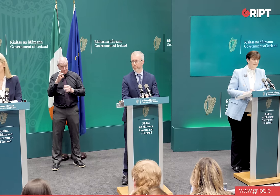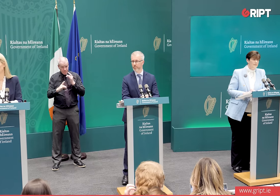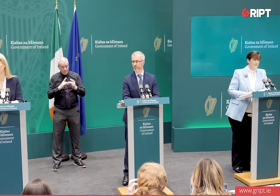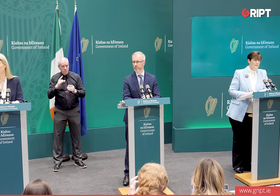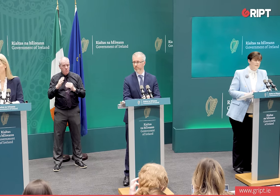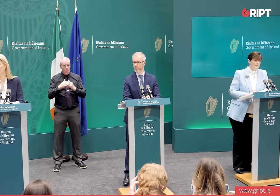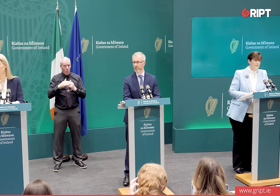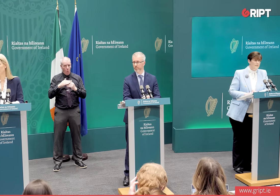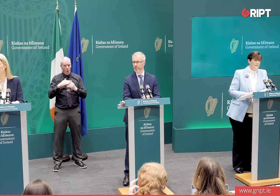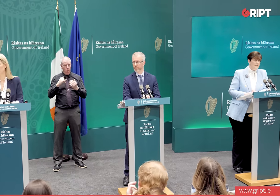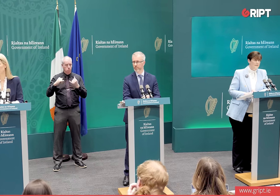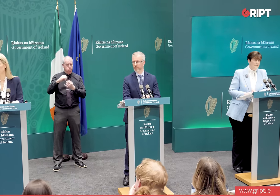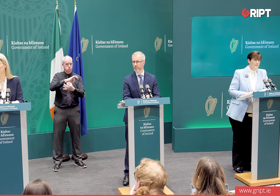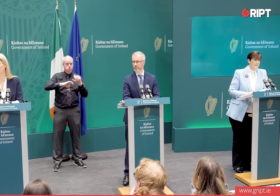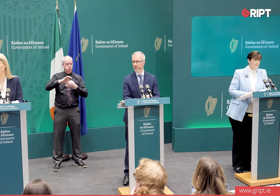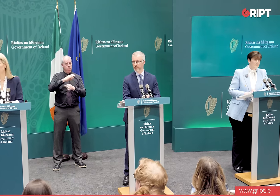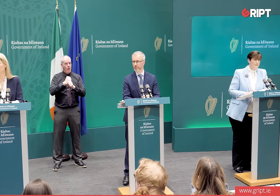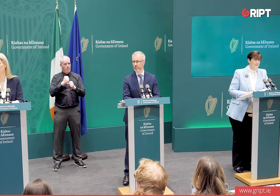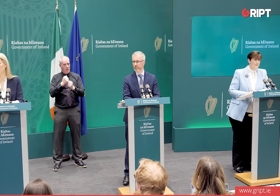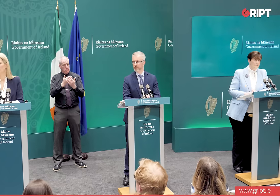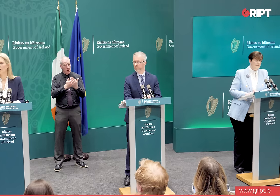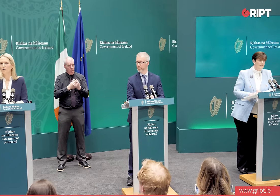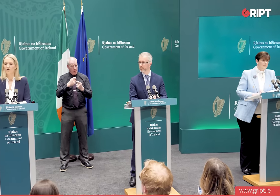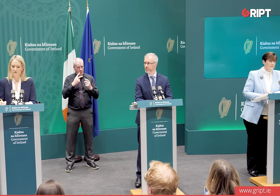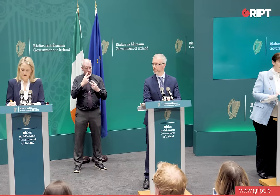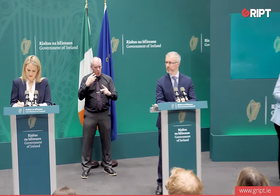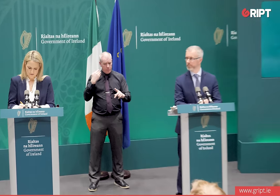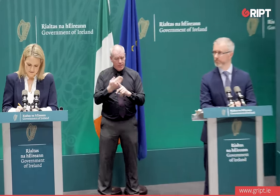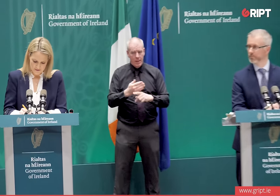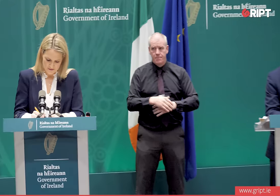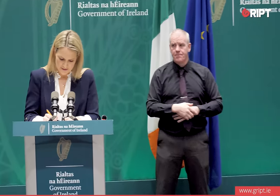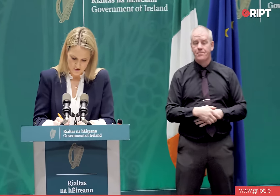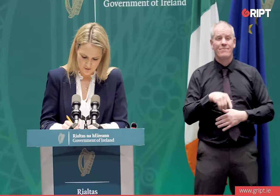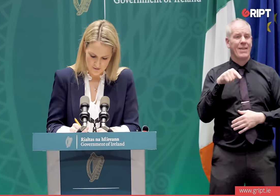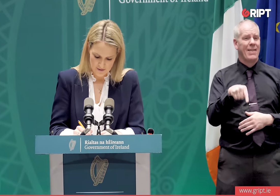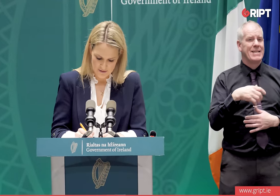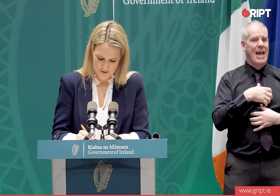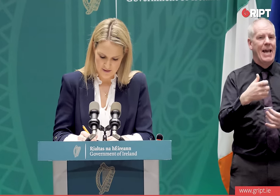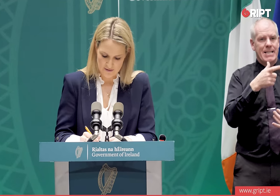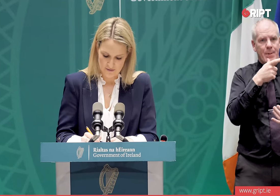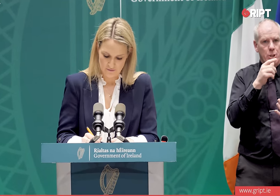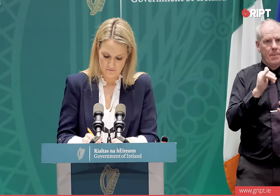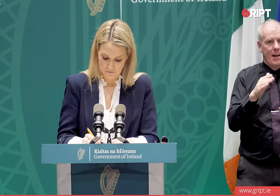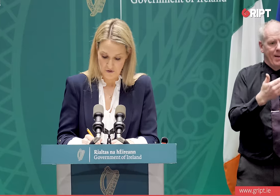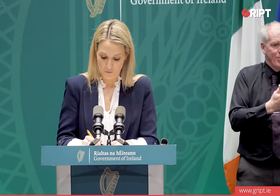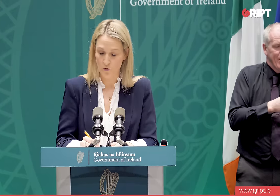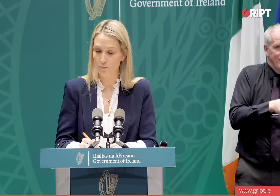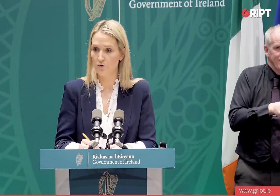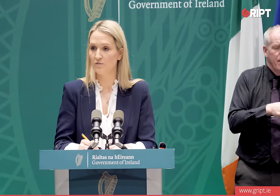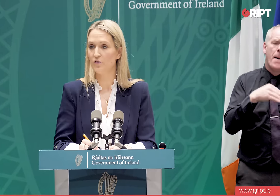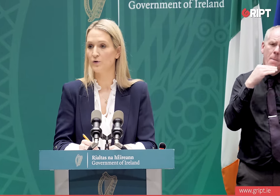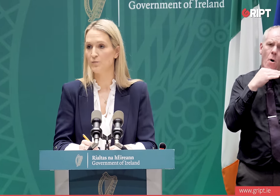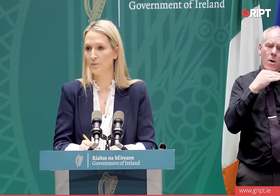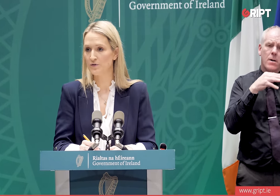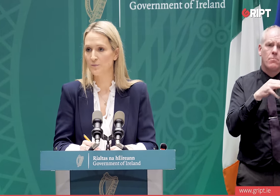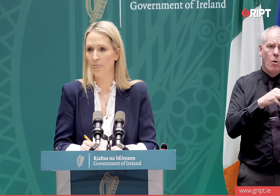more controversy around this legislation than we've already seen to date? Firstly, on this legislation, this is an important